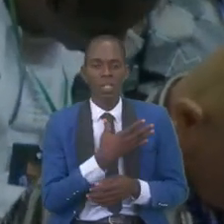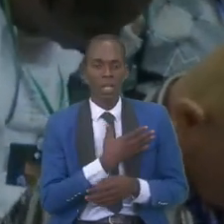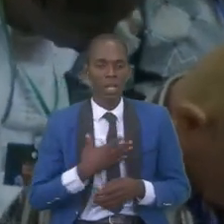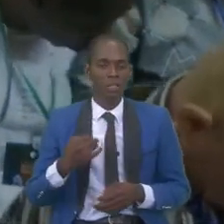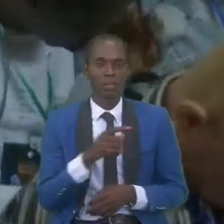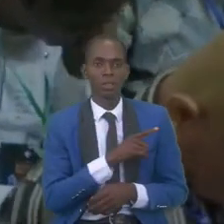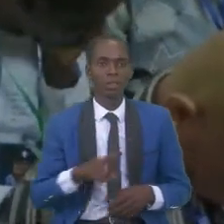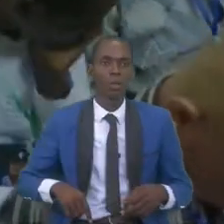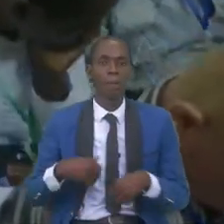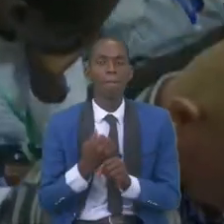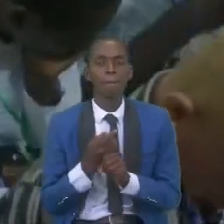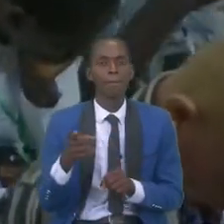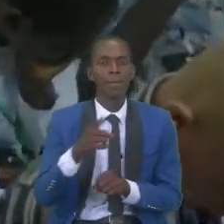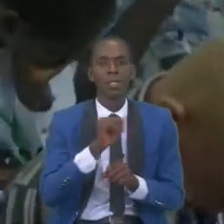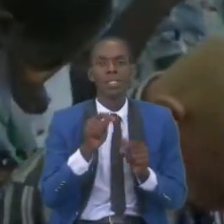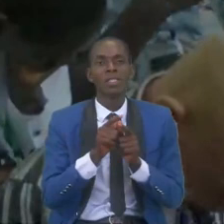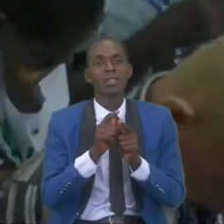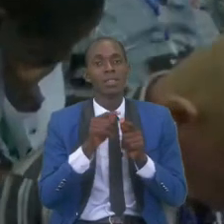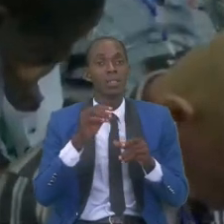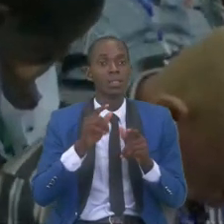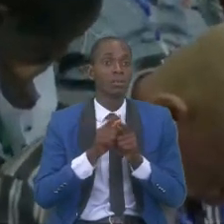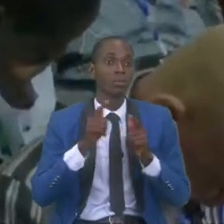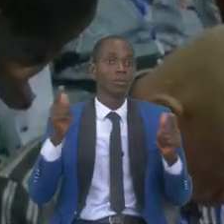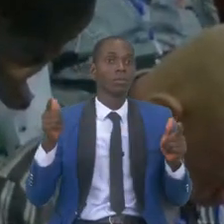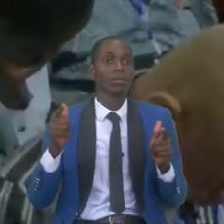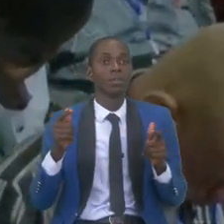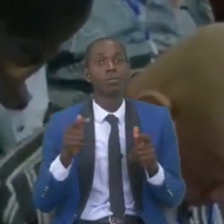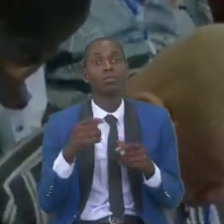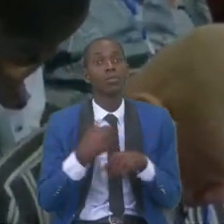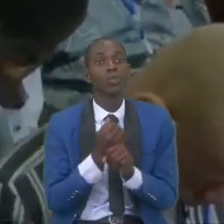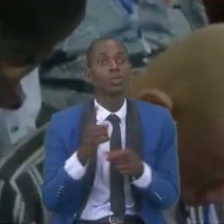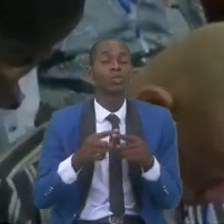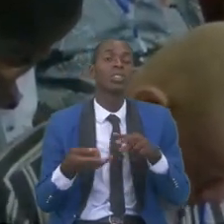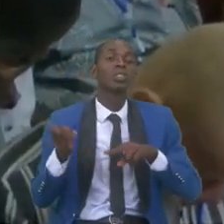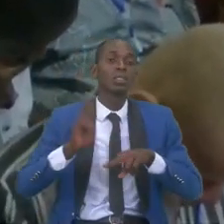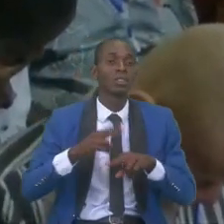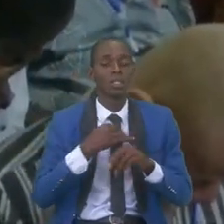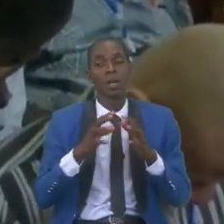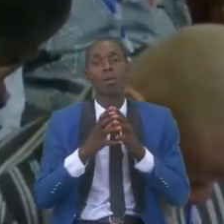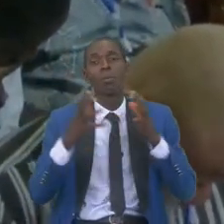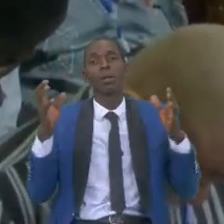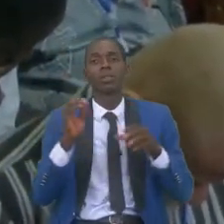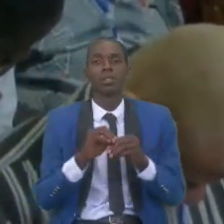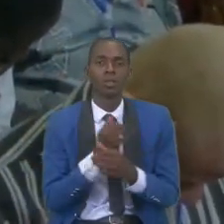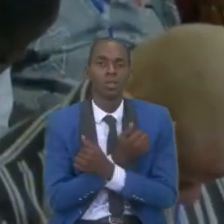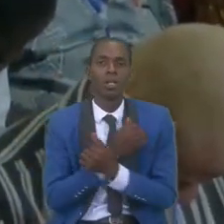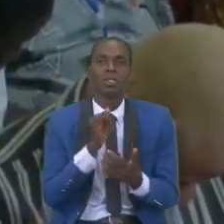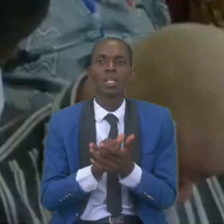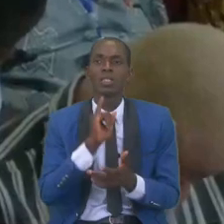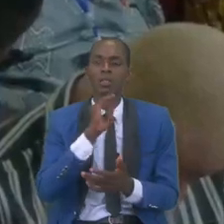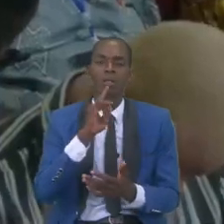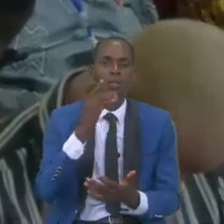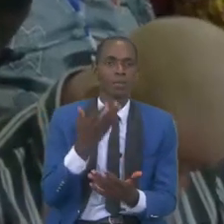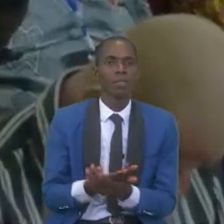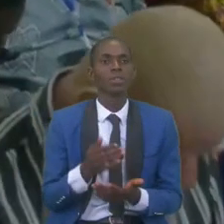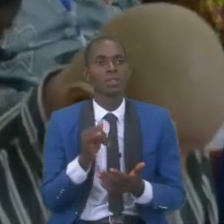you increase and abound in love. That's the evidence of coming. God is love. And we come